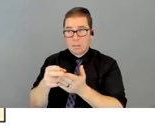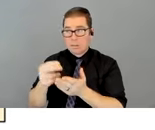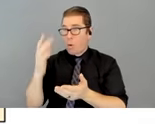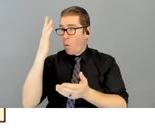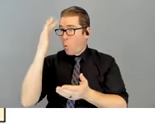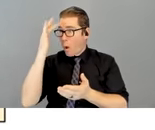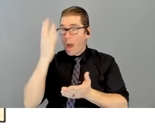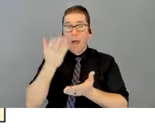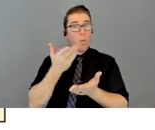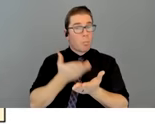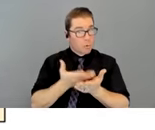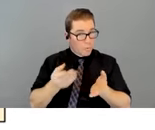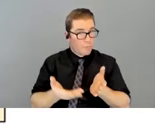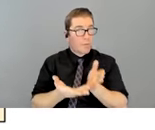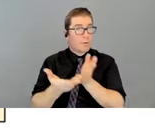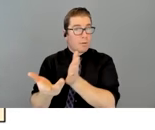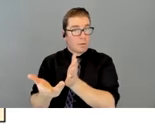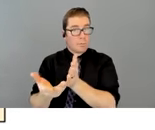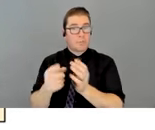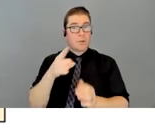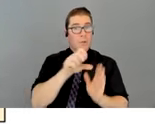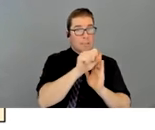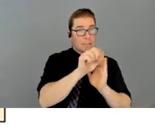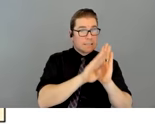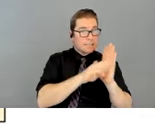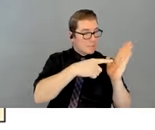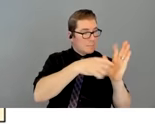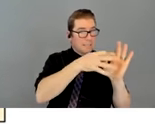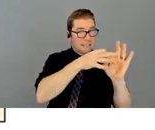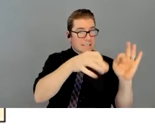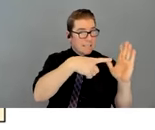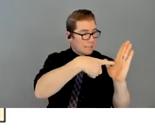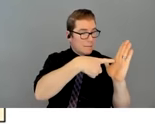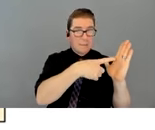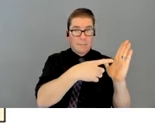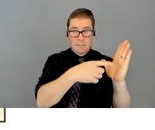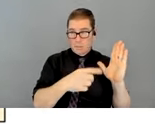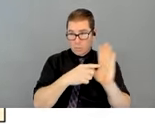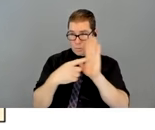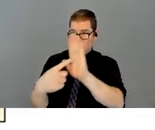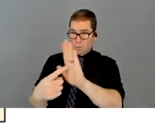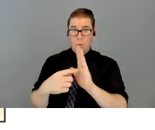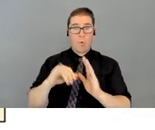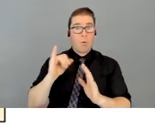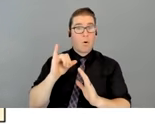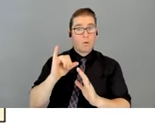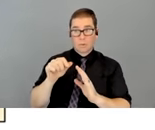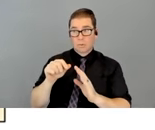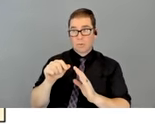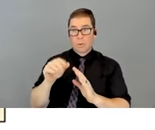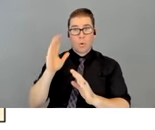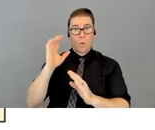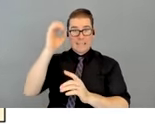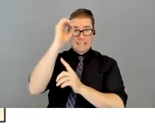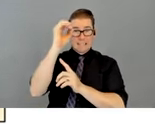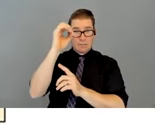allegation, including copies of your syllabus statements, and let the student know that they will receive a zero. Now, the zero is